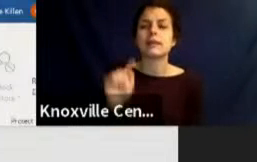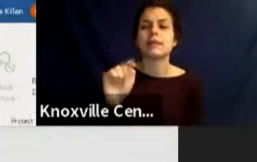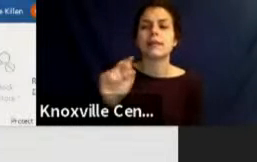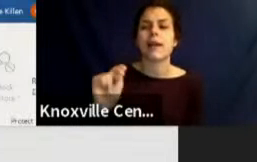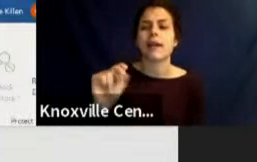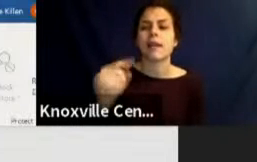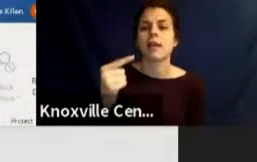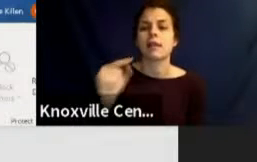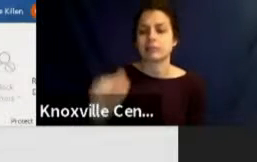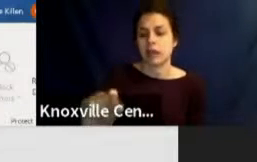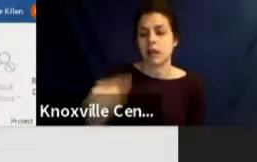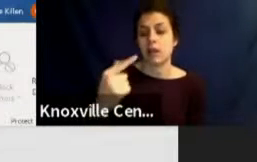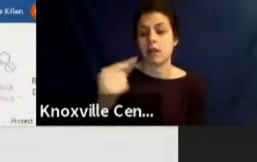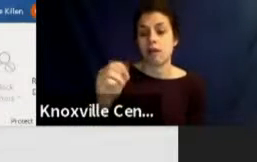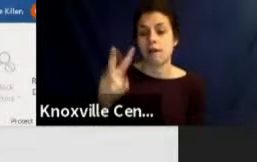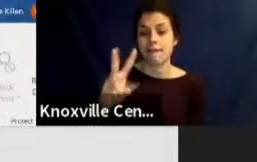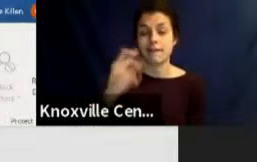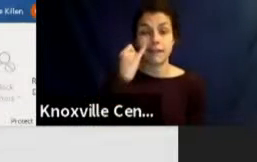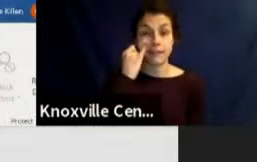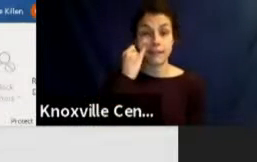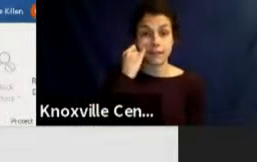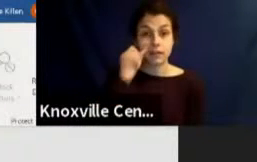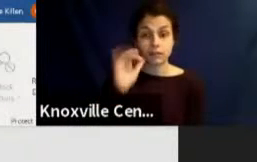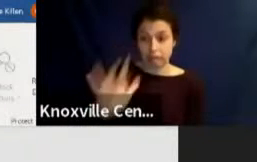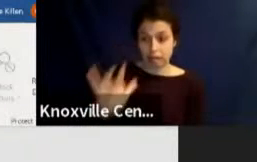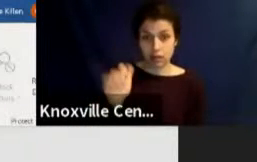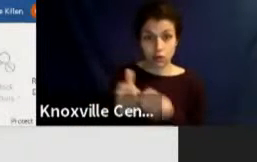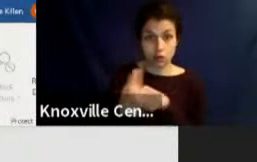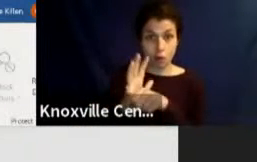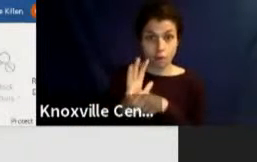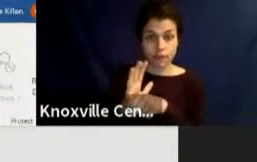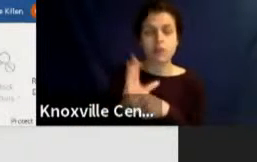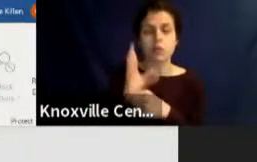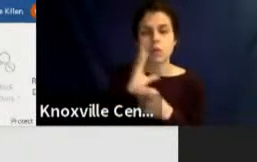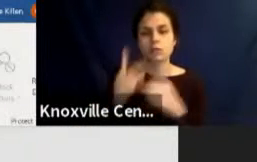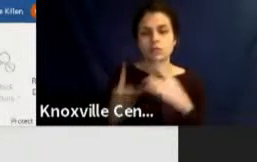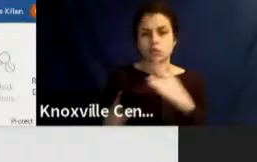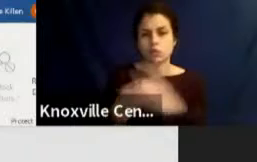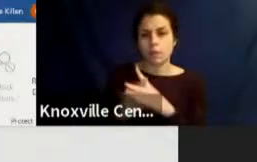tn.gov. When you click on COVID is where it is.